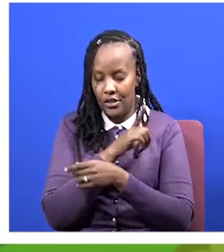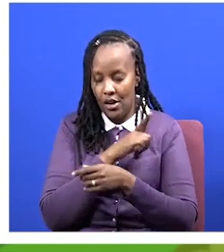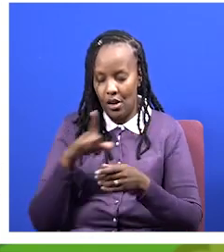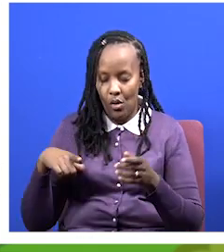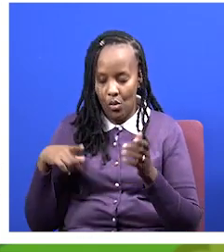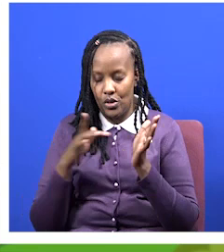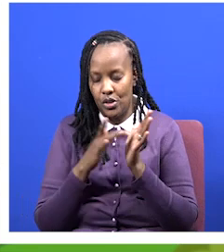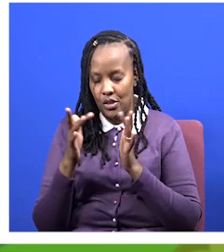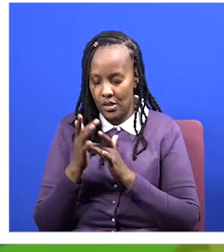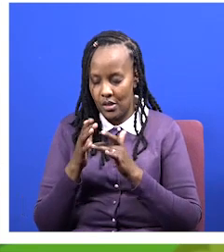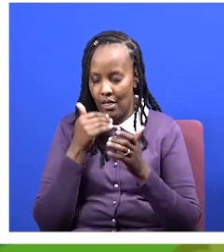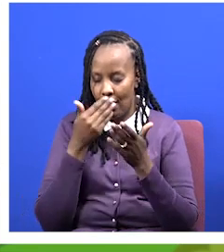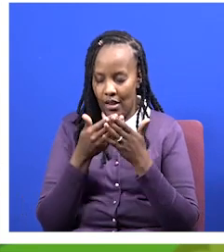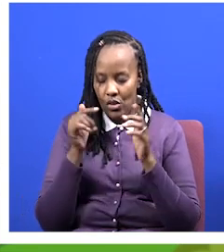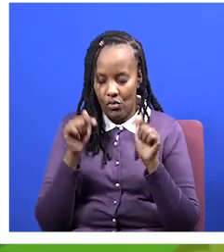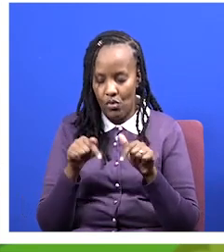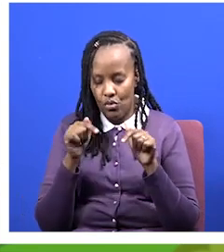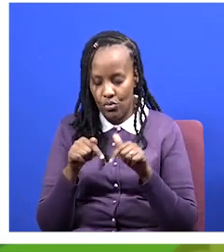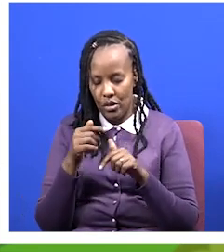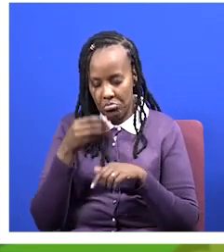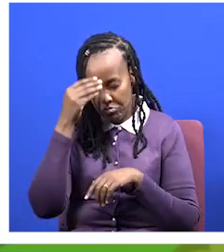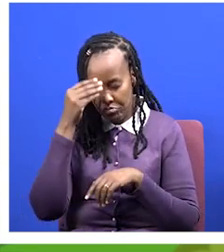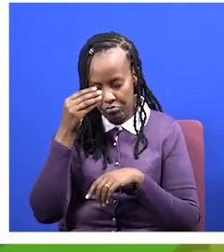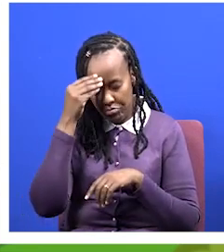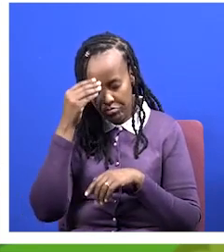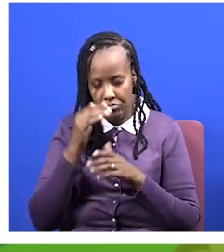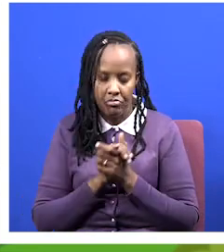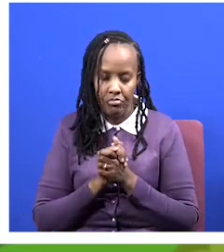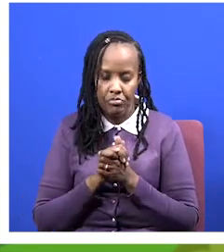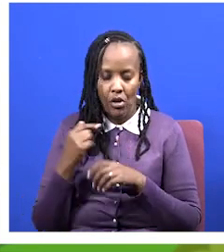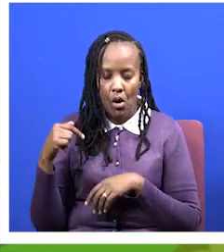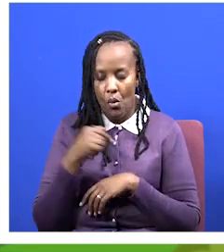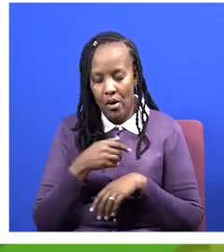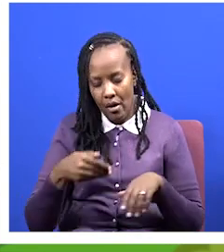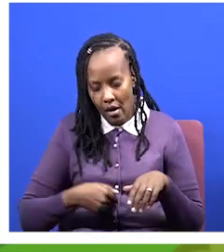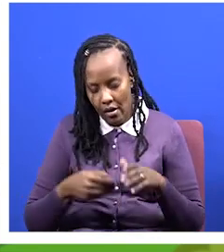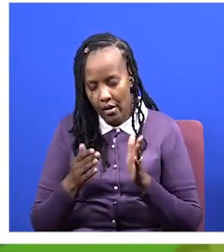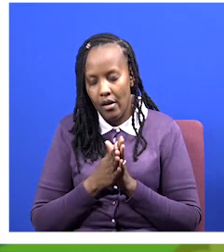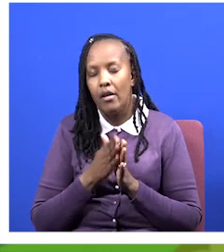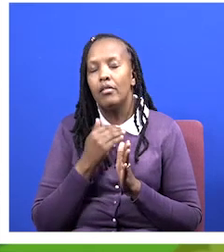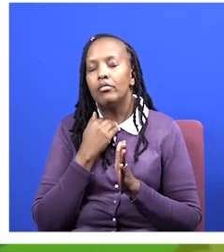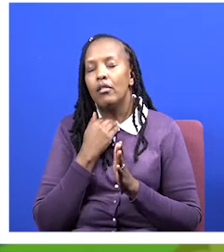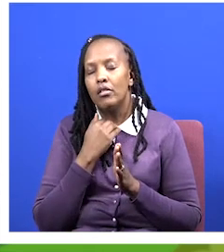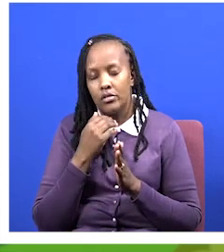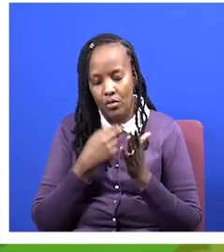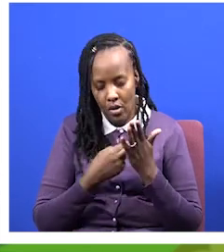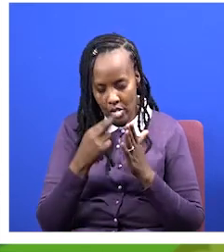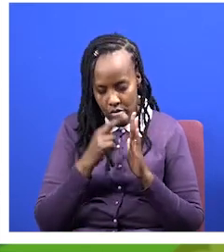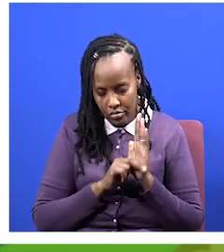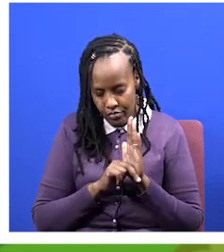Dear Lord Jesus, we want to thank you for today's lesson. We hunger and thirst for